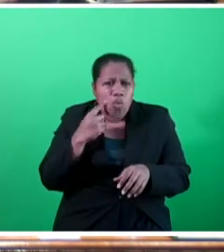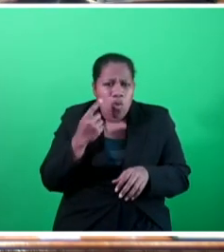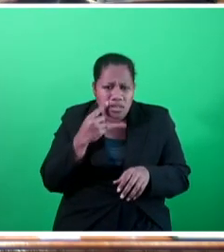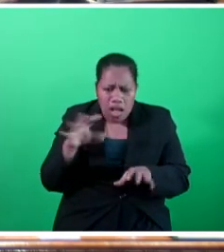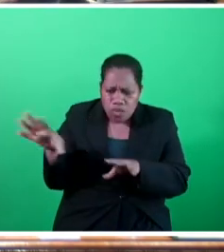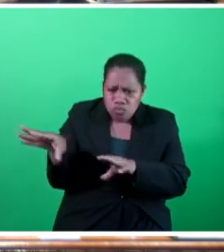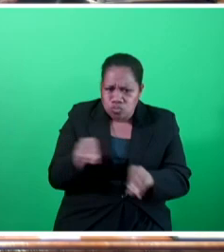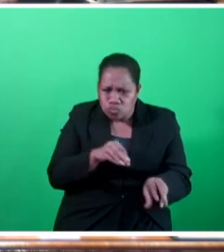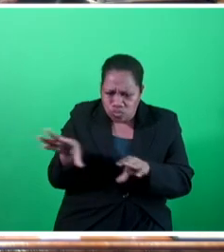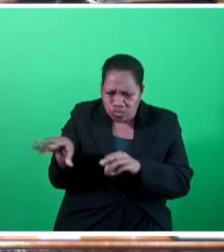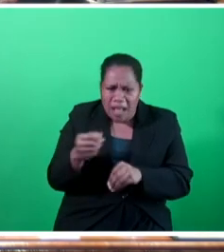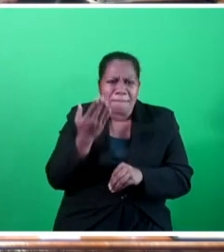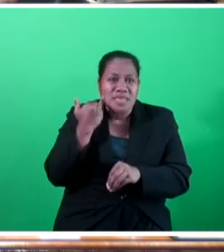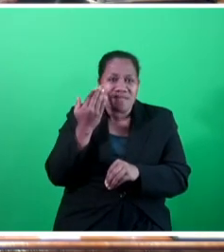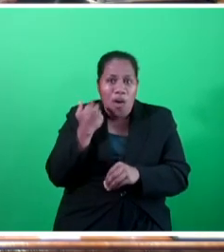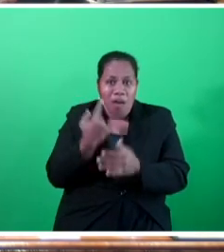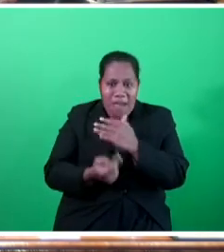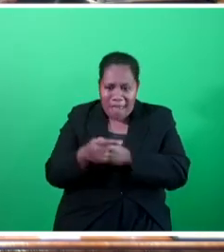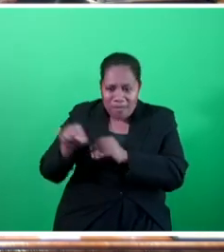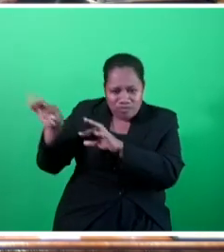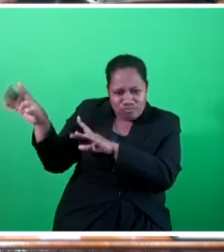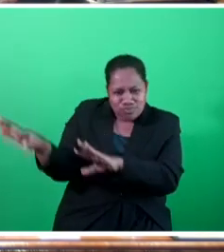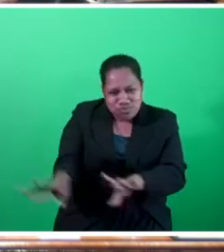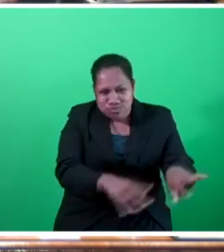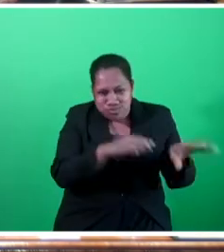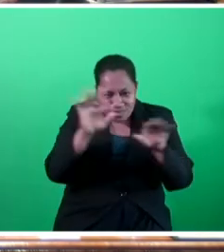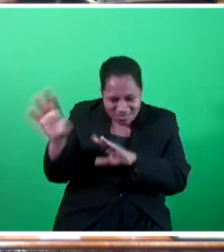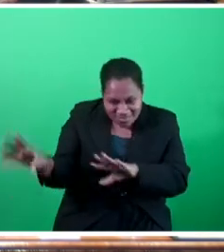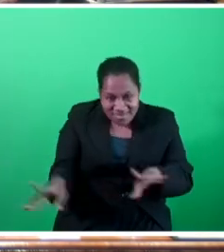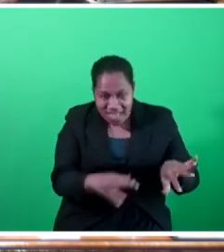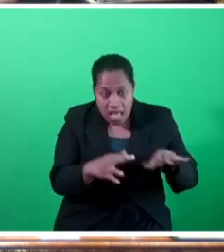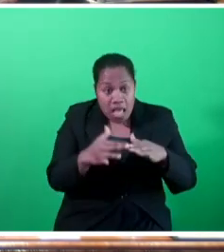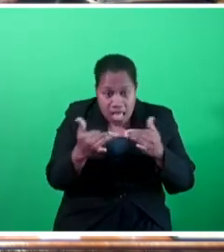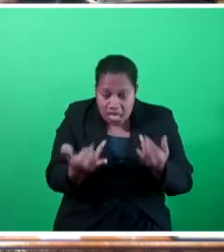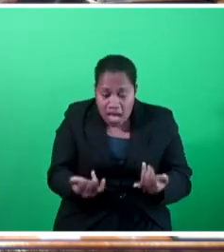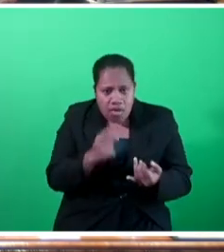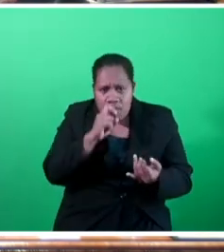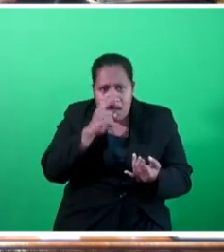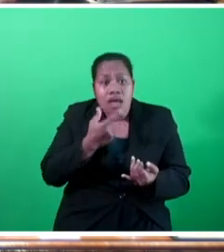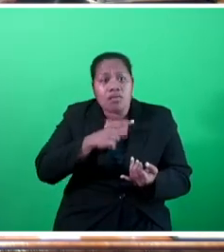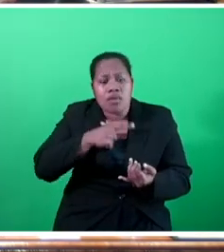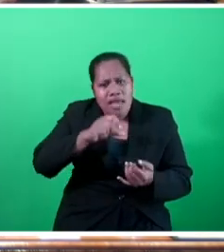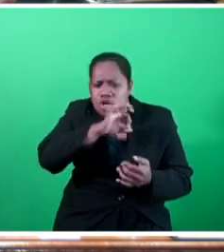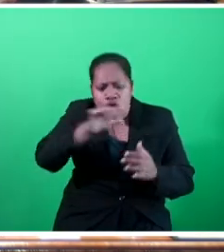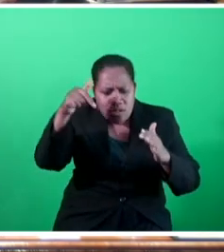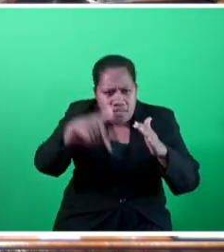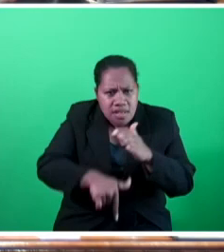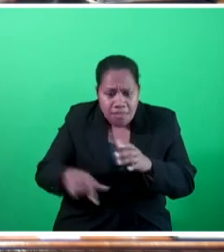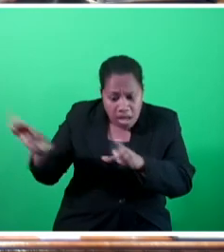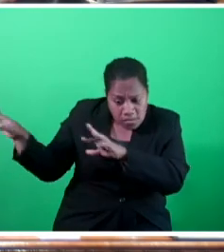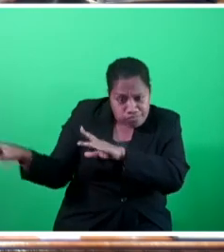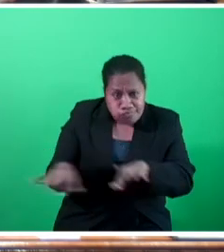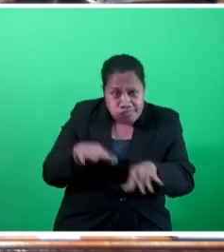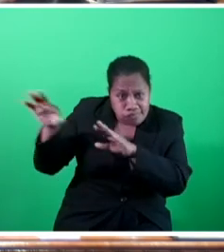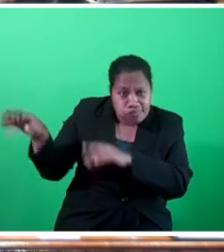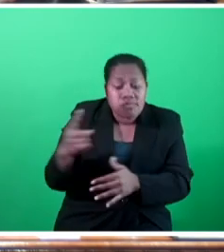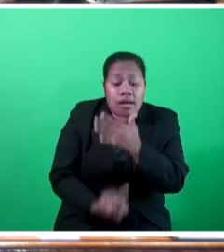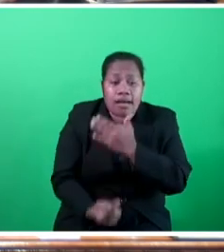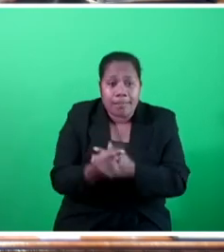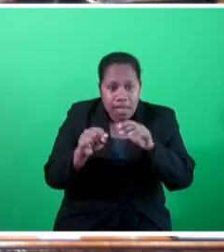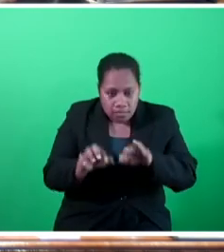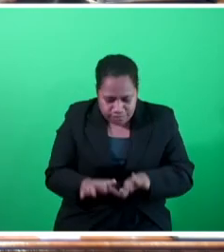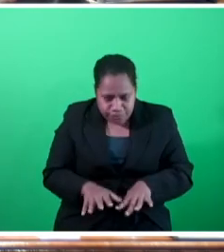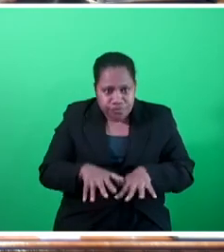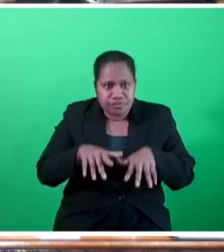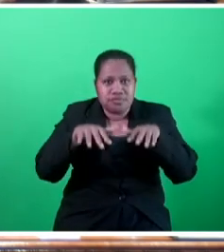you get flooding. Now, in most cities around the world, when you have very healthy river systems, it actually,